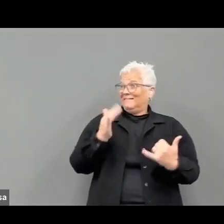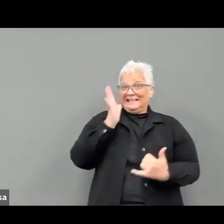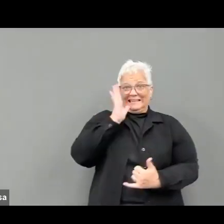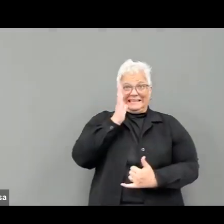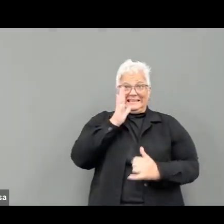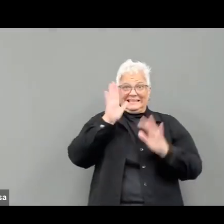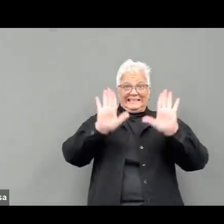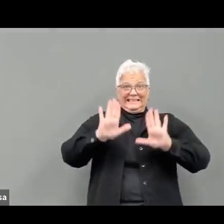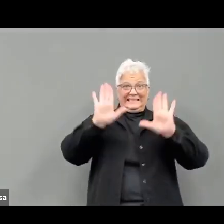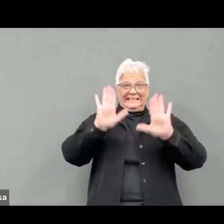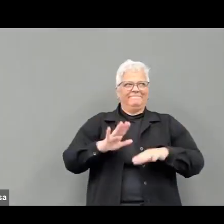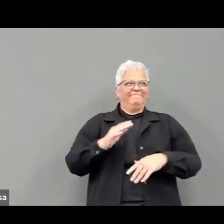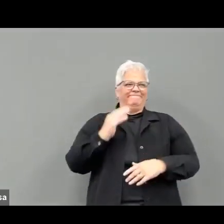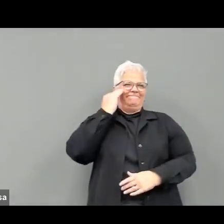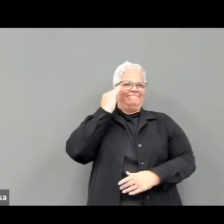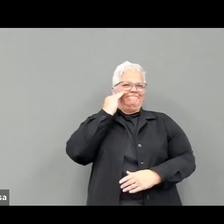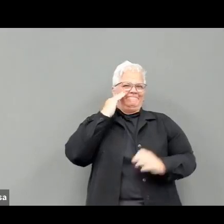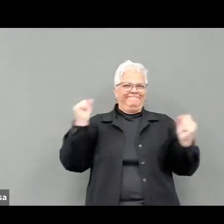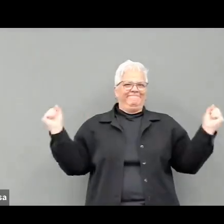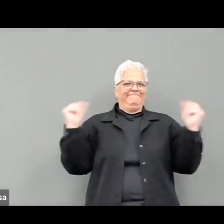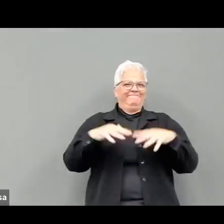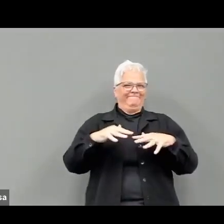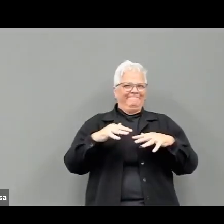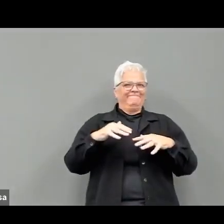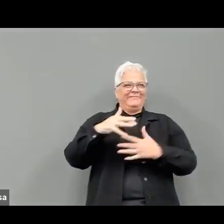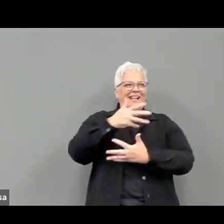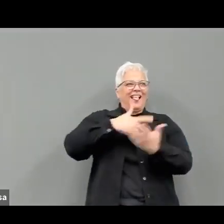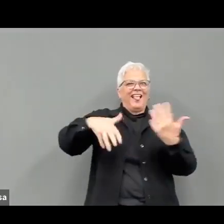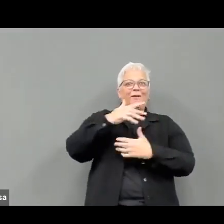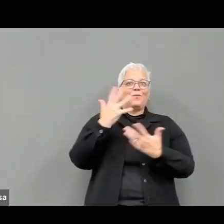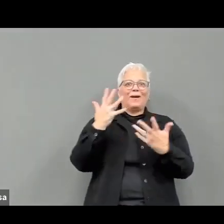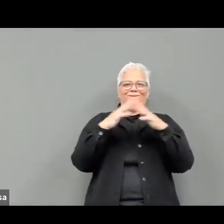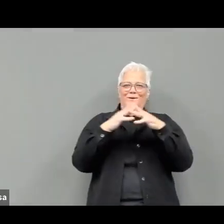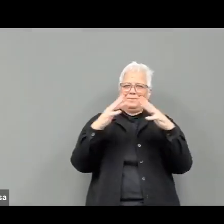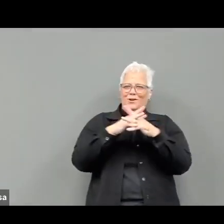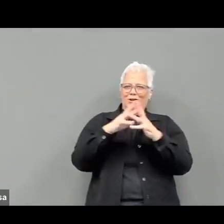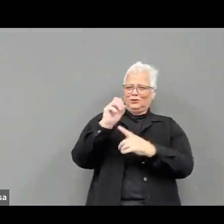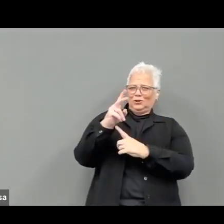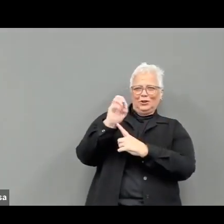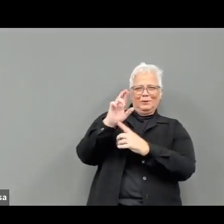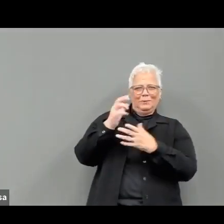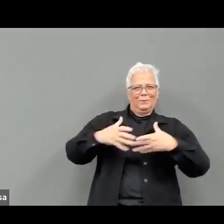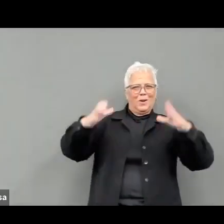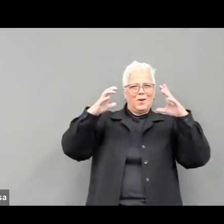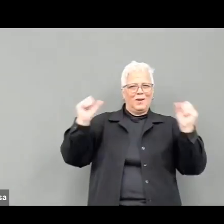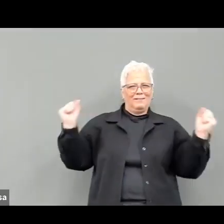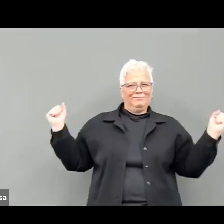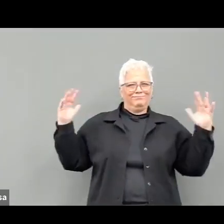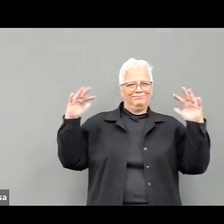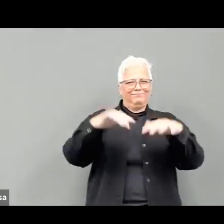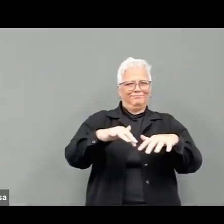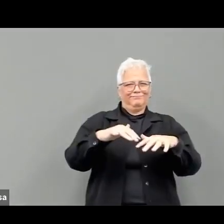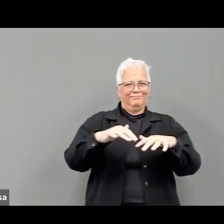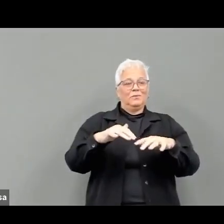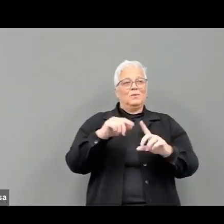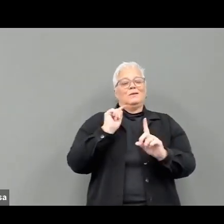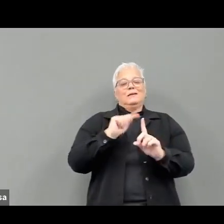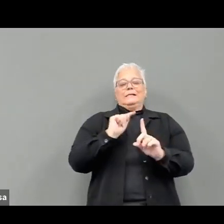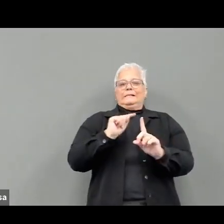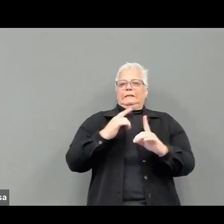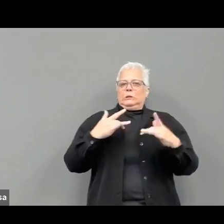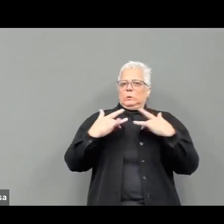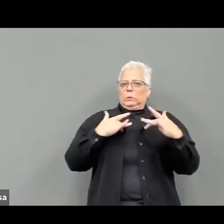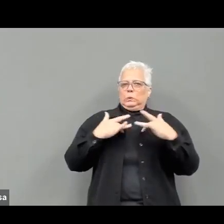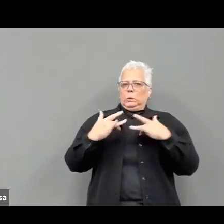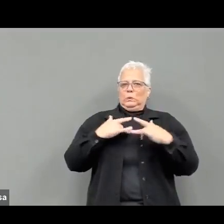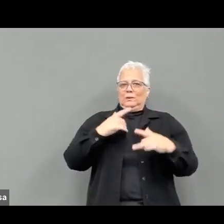continue to practice social distancing, wearing masks, and avoiding crowds. I think most people know I'm a huge football fan,